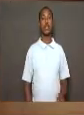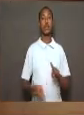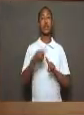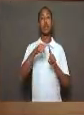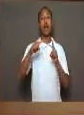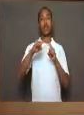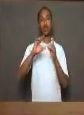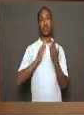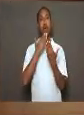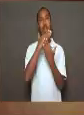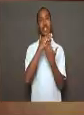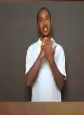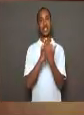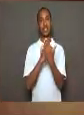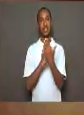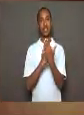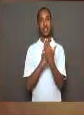Let's get back to our lesson.